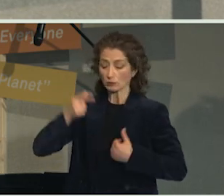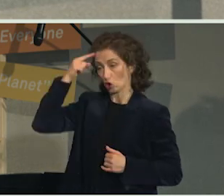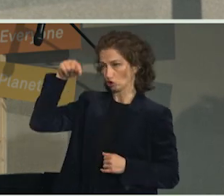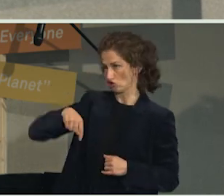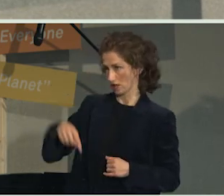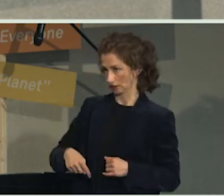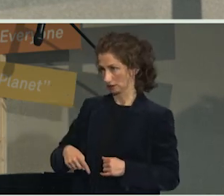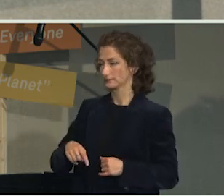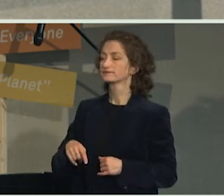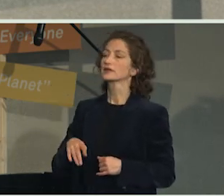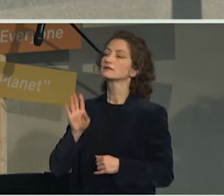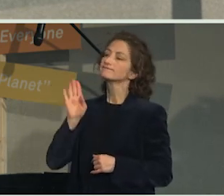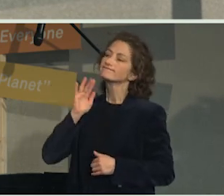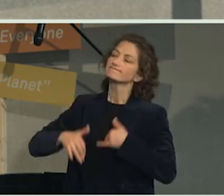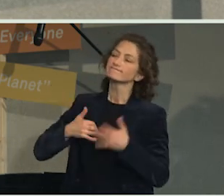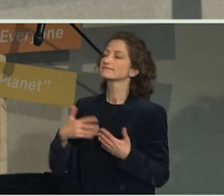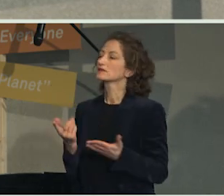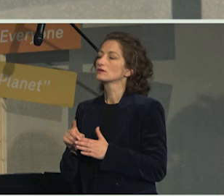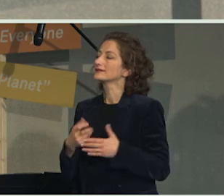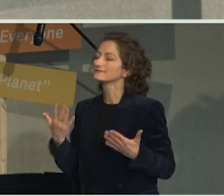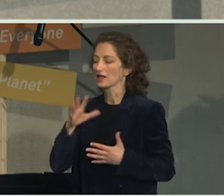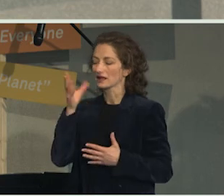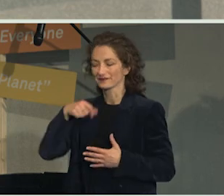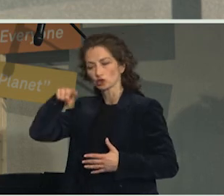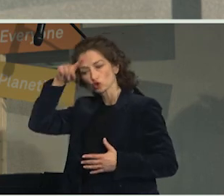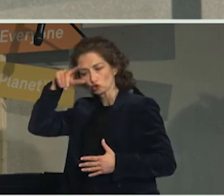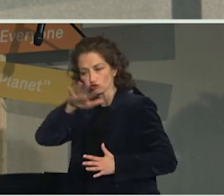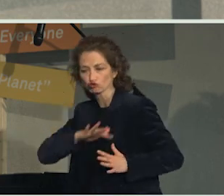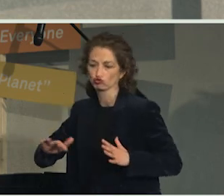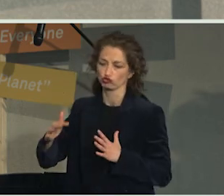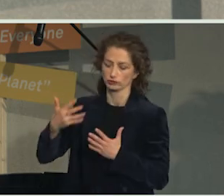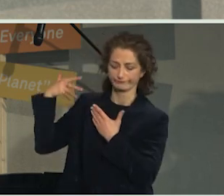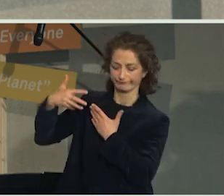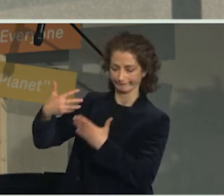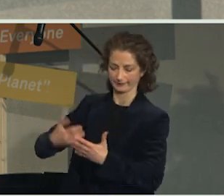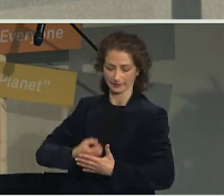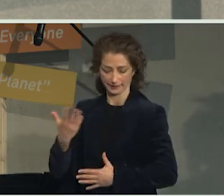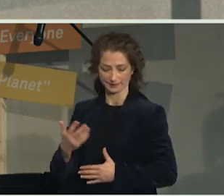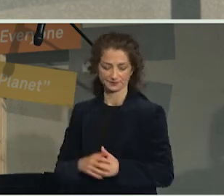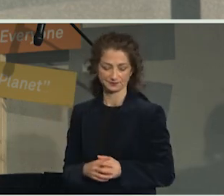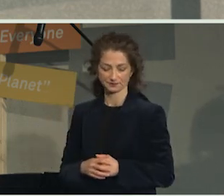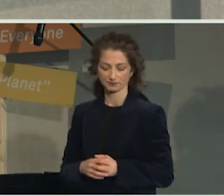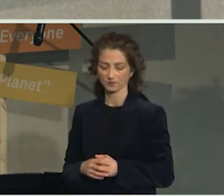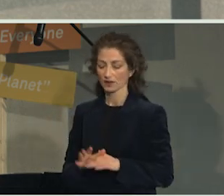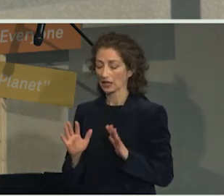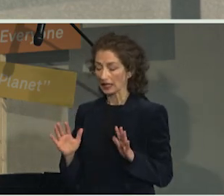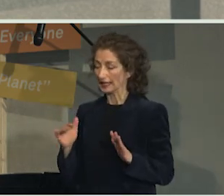the Afro-German narrative. Characteristics for Sarah's work is the radical subjective of her texts. So I'm gonna let them come on stage and show